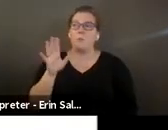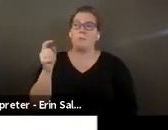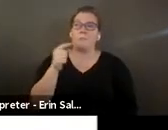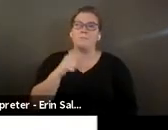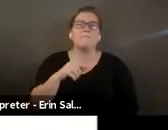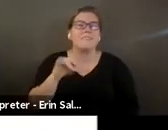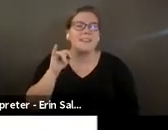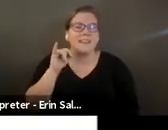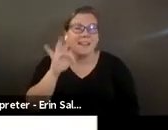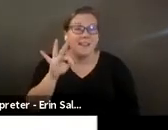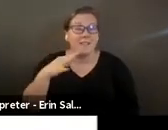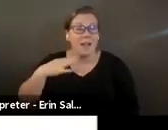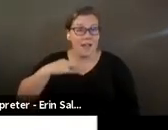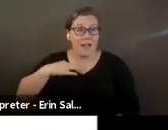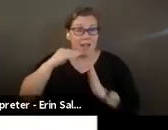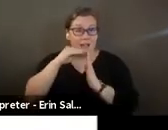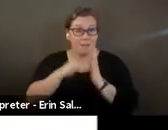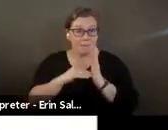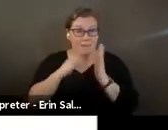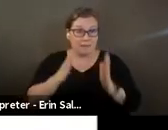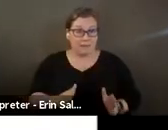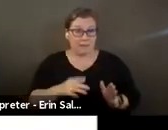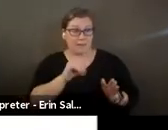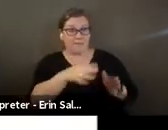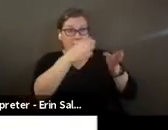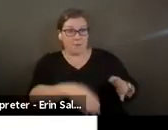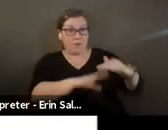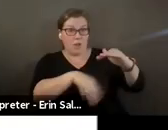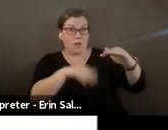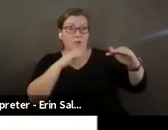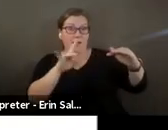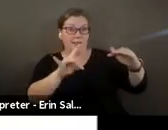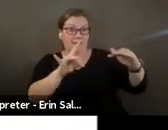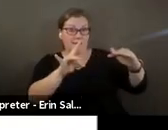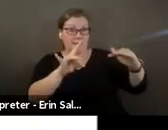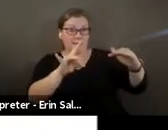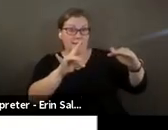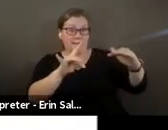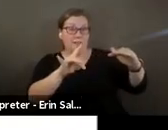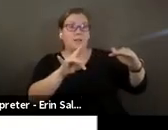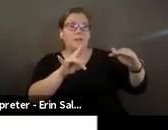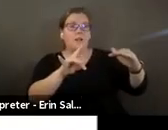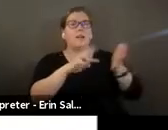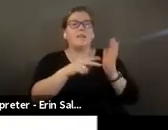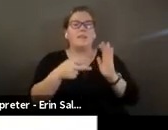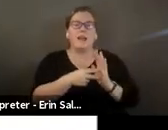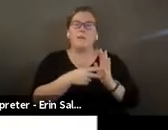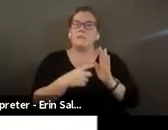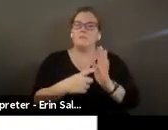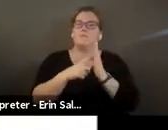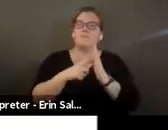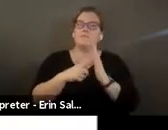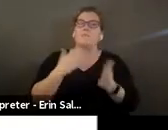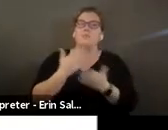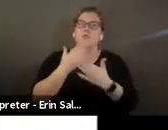an applicant is under 18, we would require that proof of guardianship is also